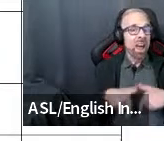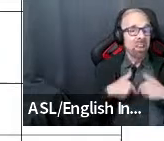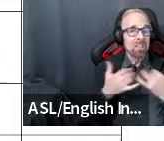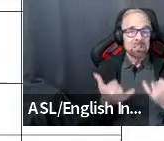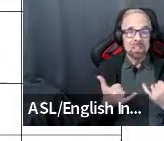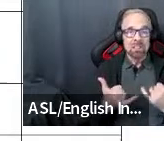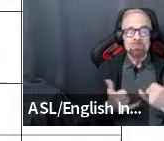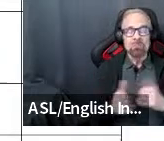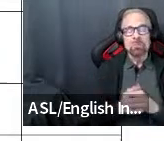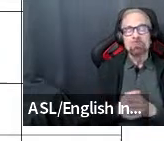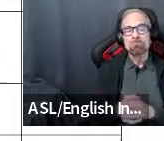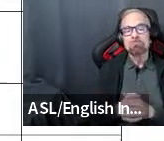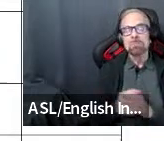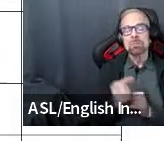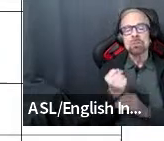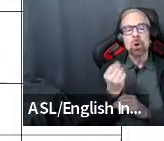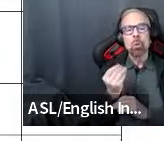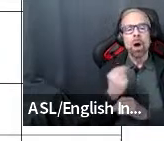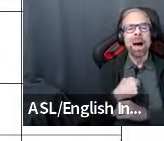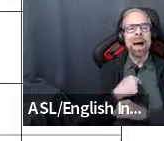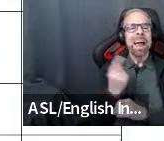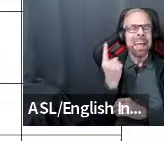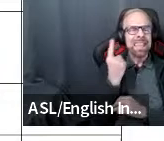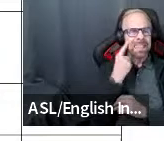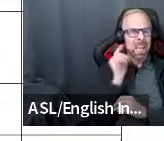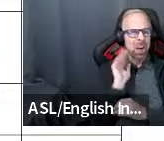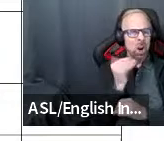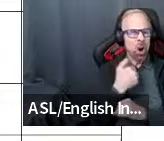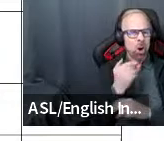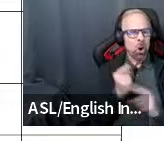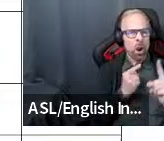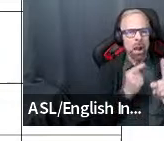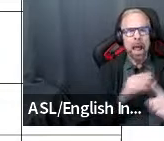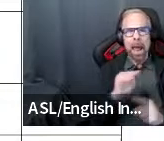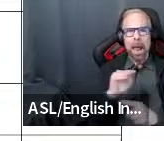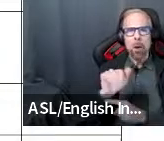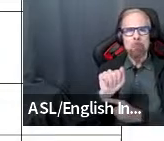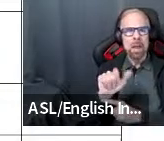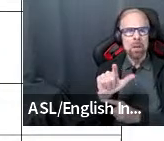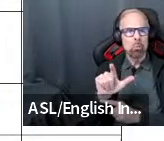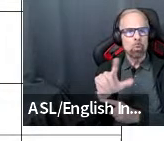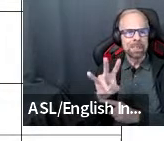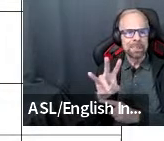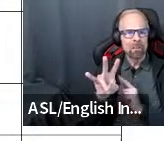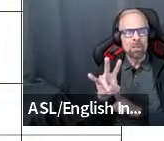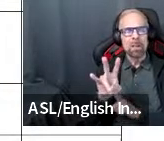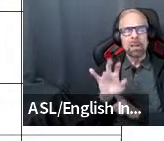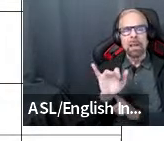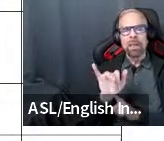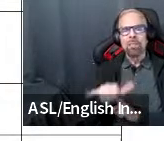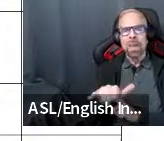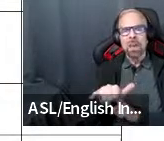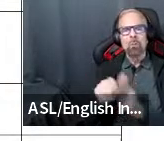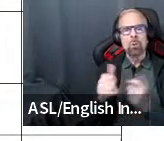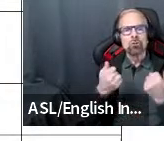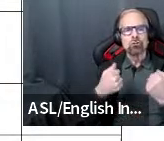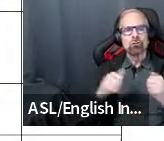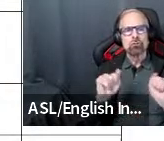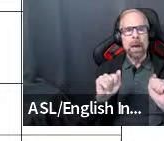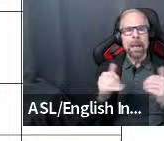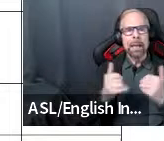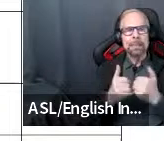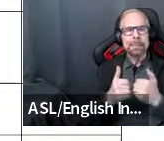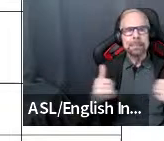design according. So I think our goal here in MA 27 was to try to